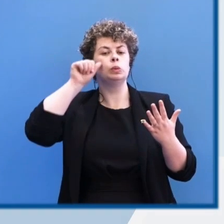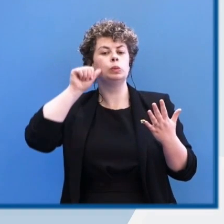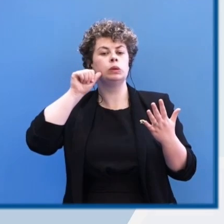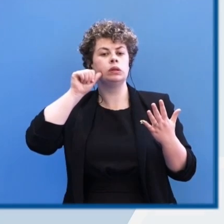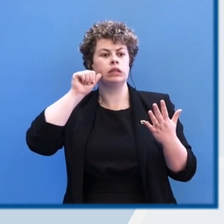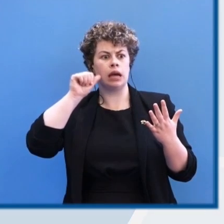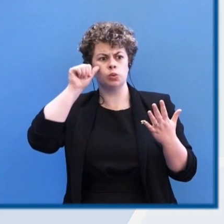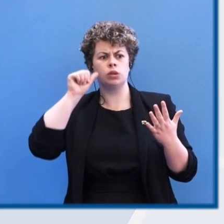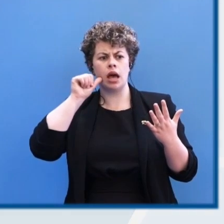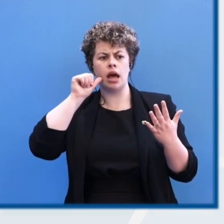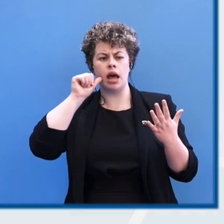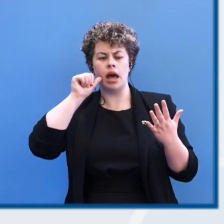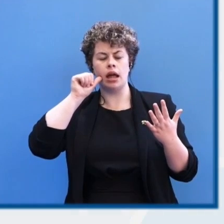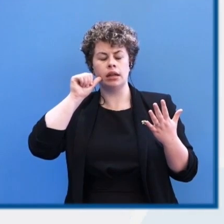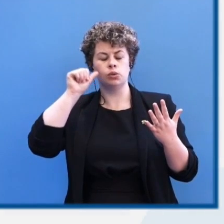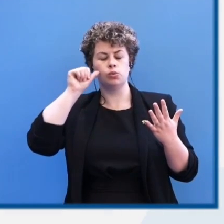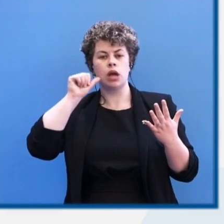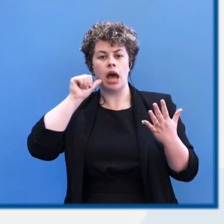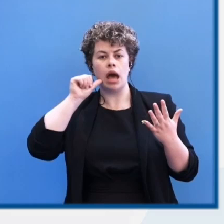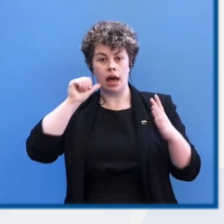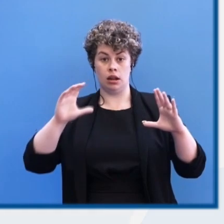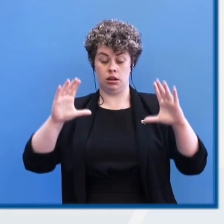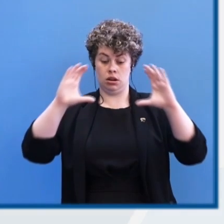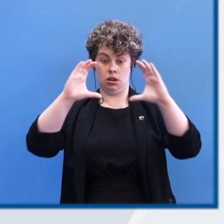our neighbor Egypt.